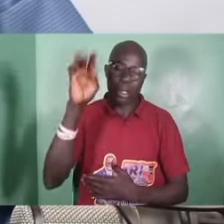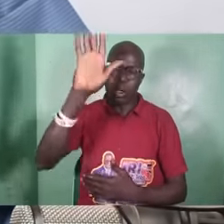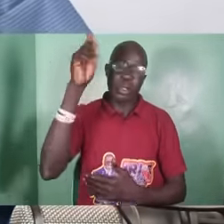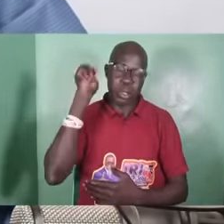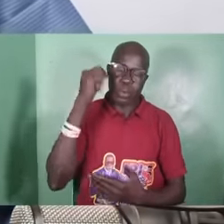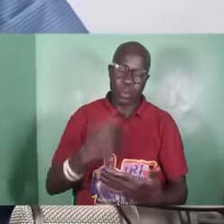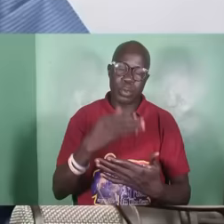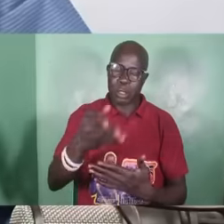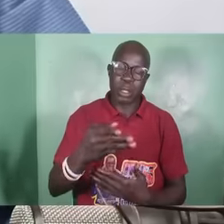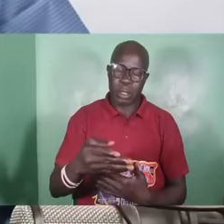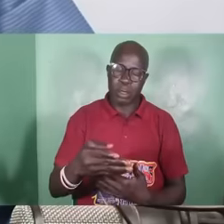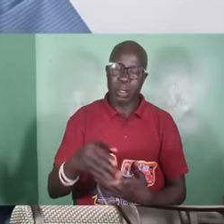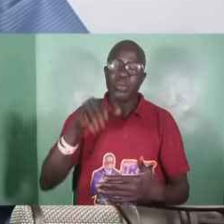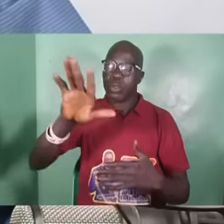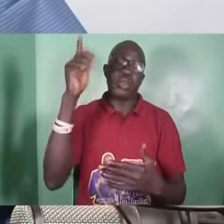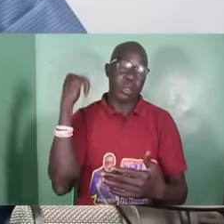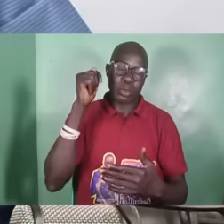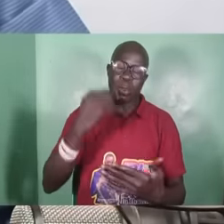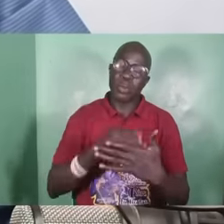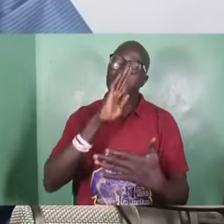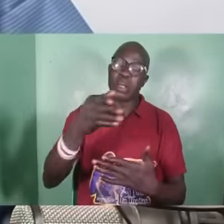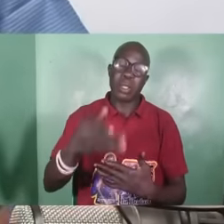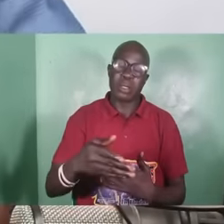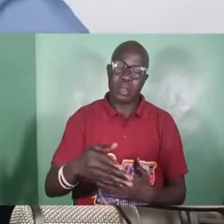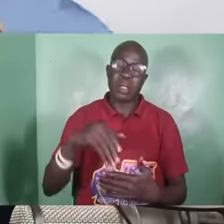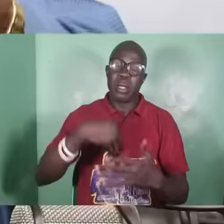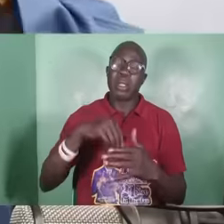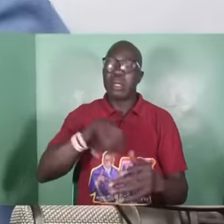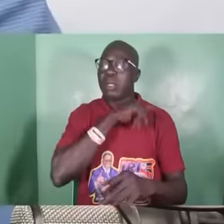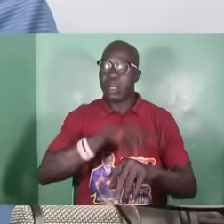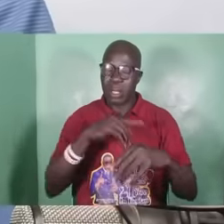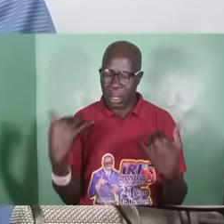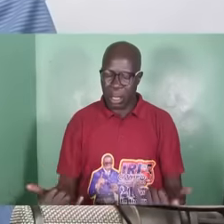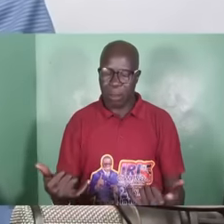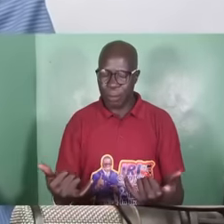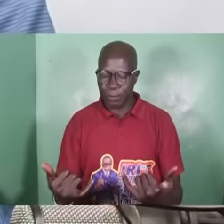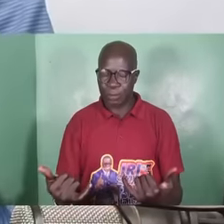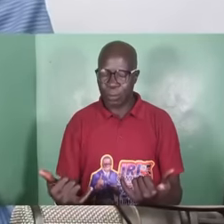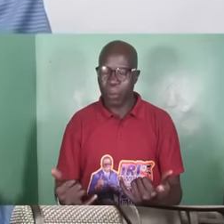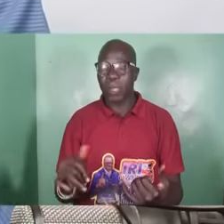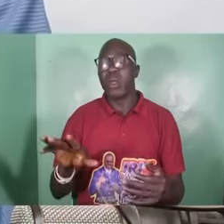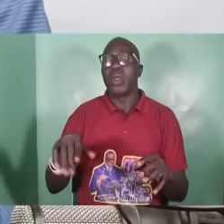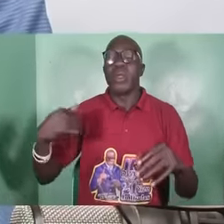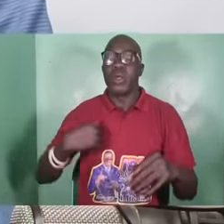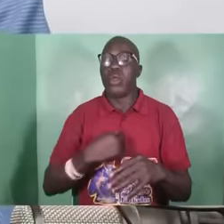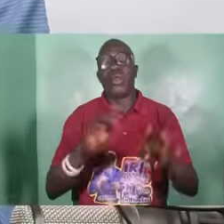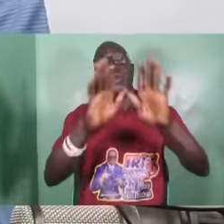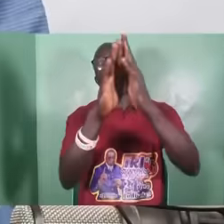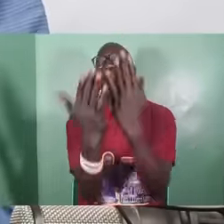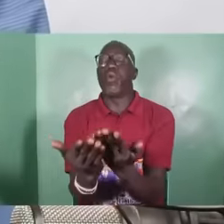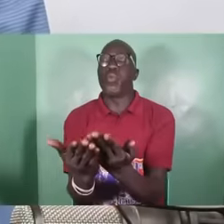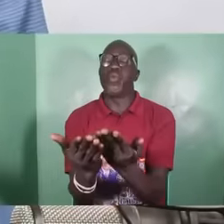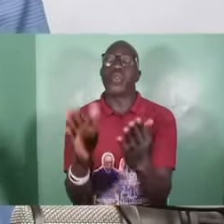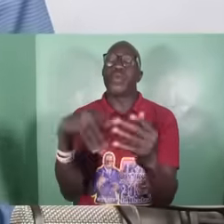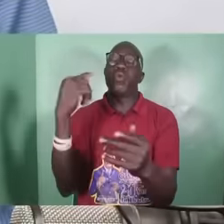Eri eloko. Amen. Eri eloko. Amen. Last is said you lo. From this now henceforth. As she were eri ranti ka